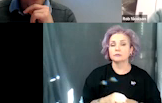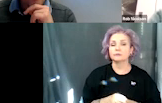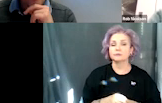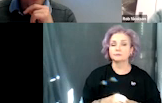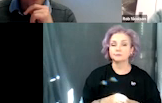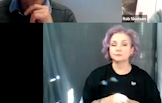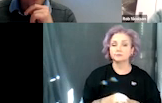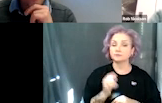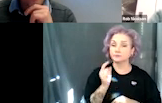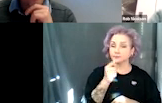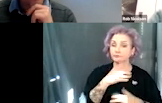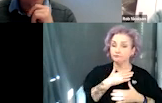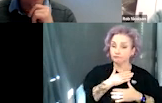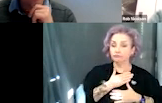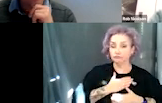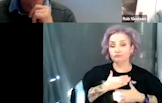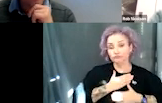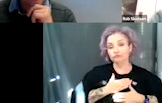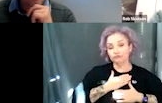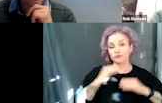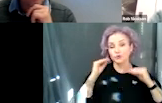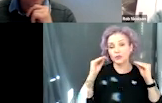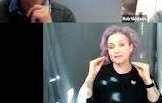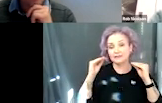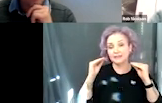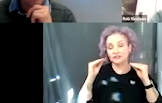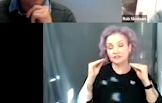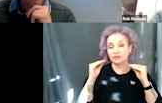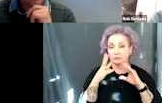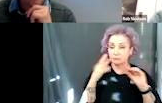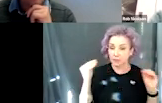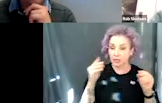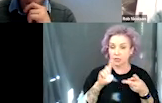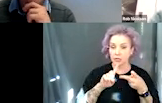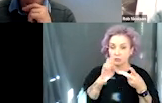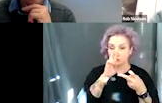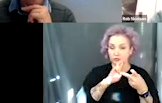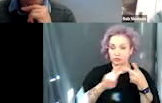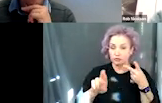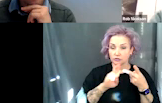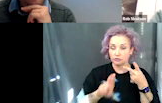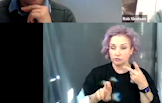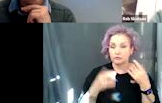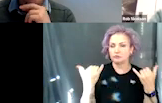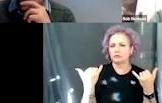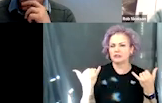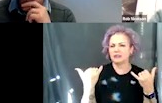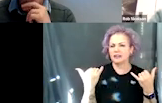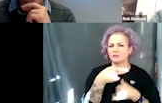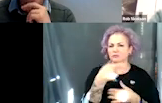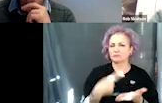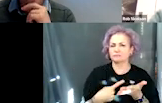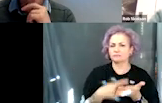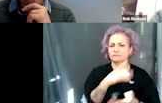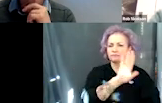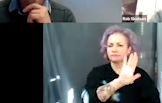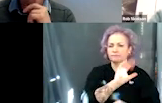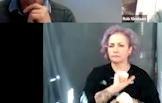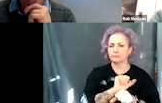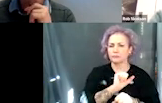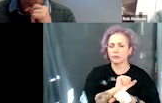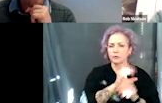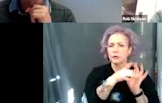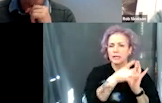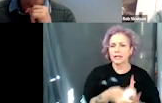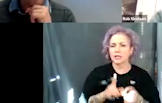minute ago, he really enjoys teaching, but he also is doing research. And so today we'll talk about his work exploring maternal immune